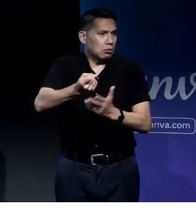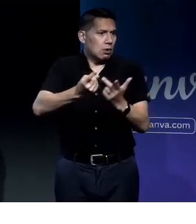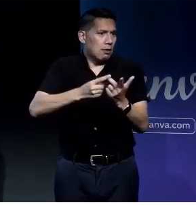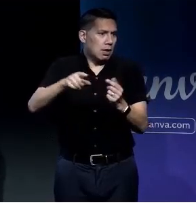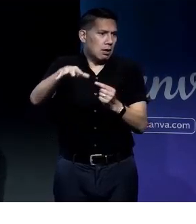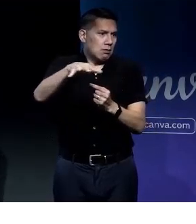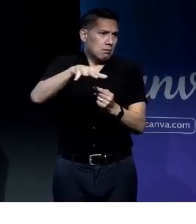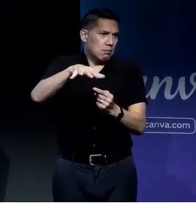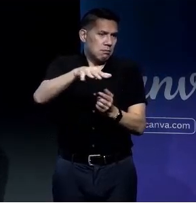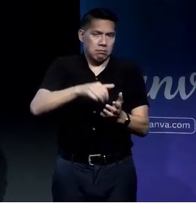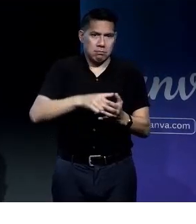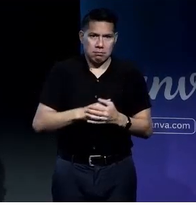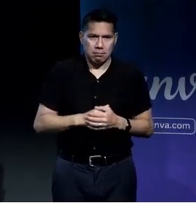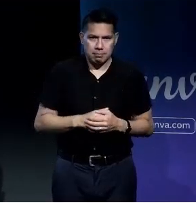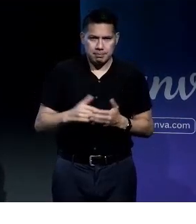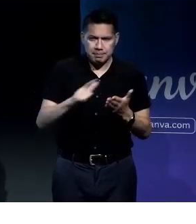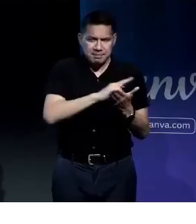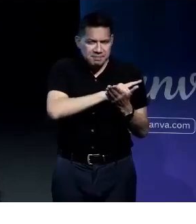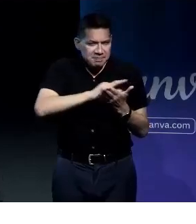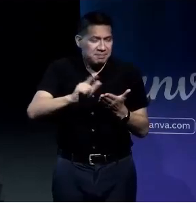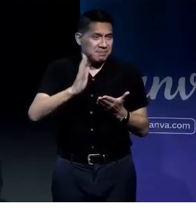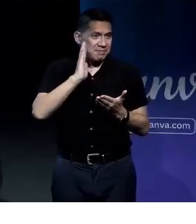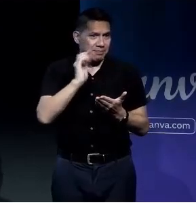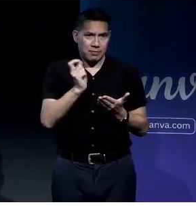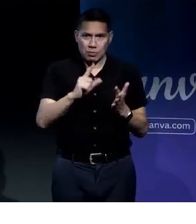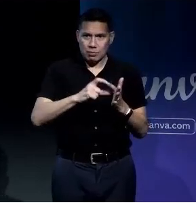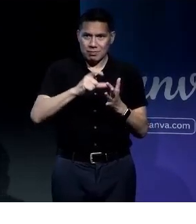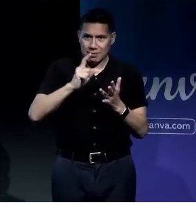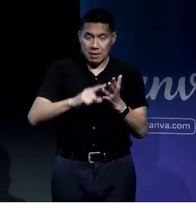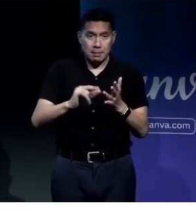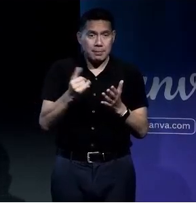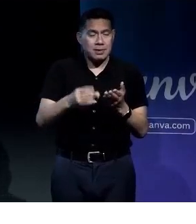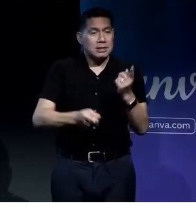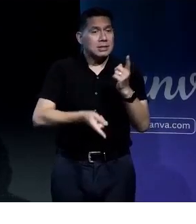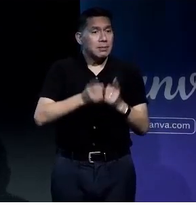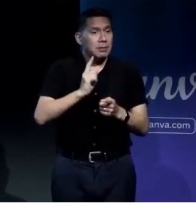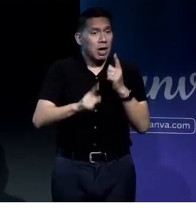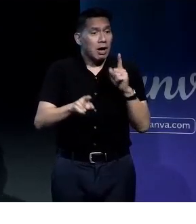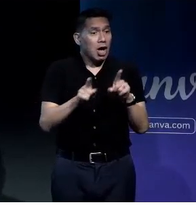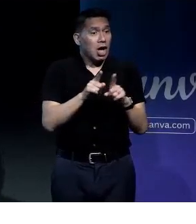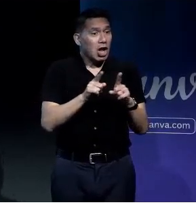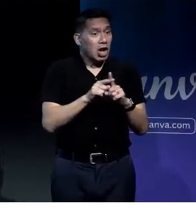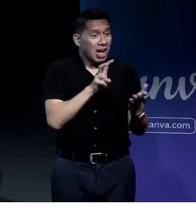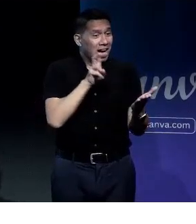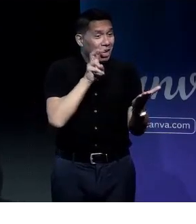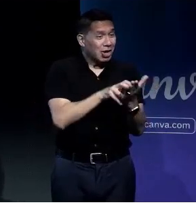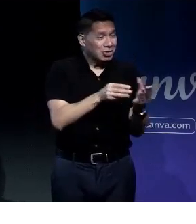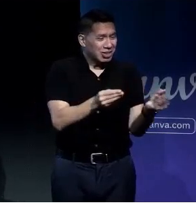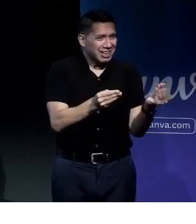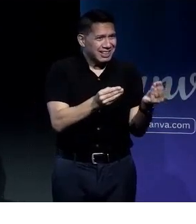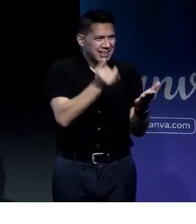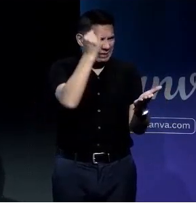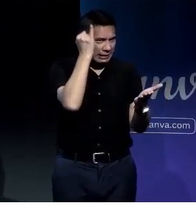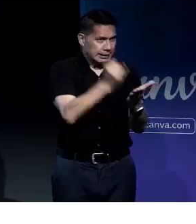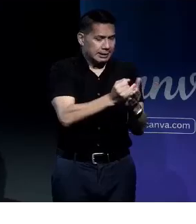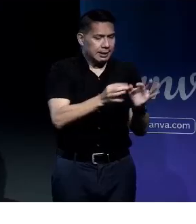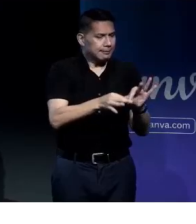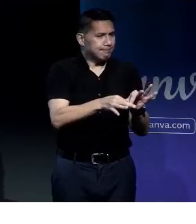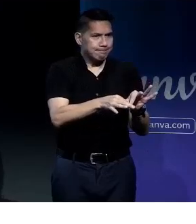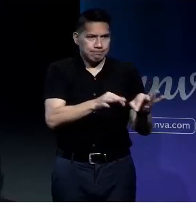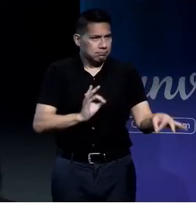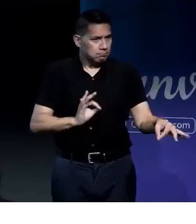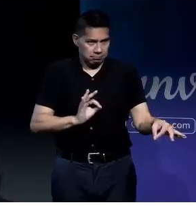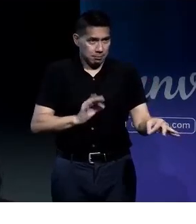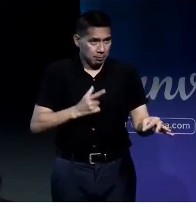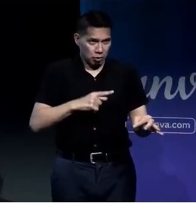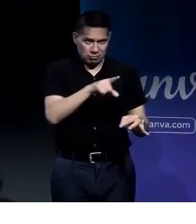And eventually you might, no matter what you do, there might be cases where you have to terminate the contract because some vendors will underperform, and there